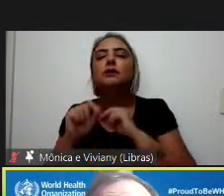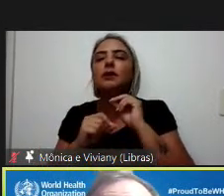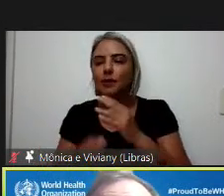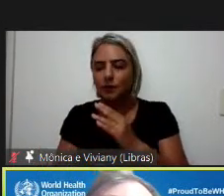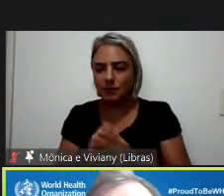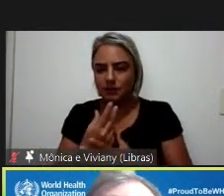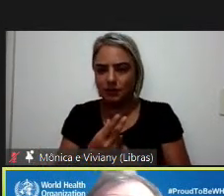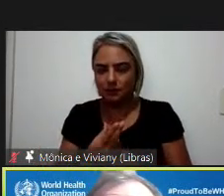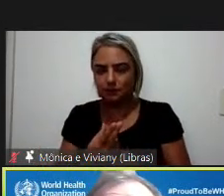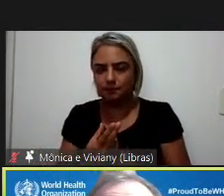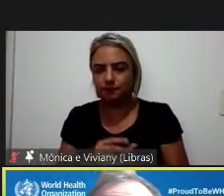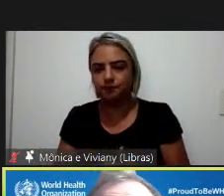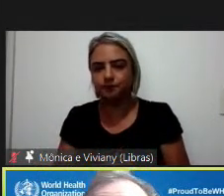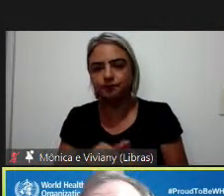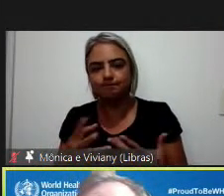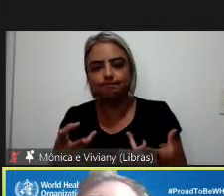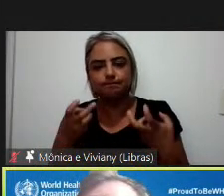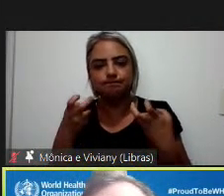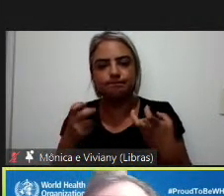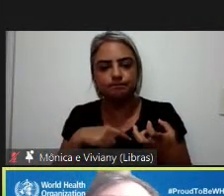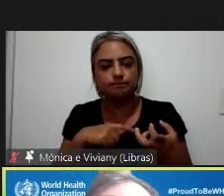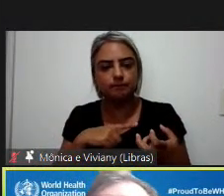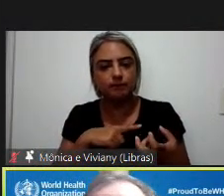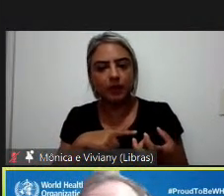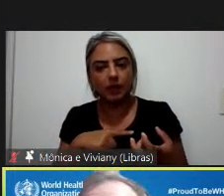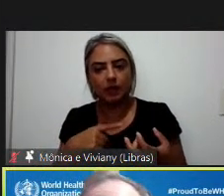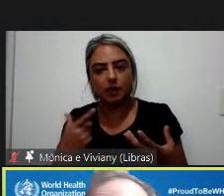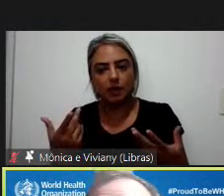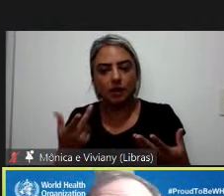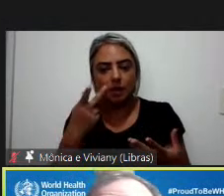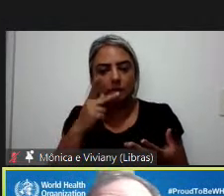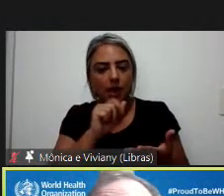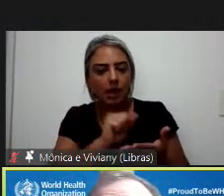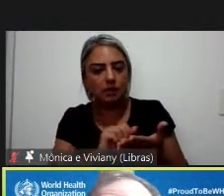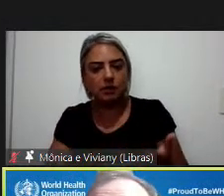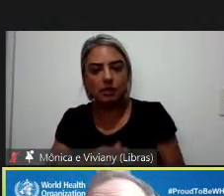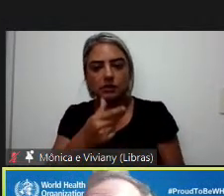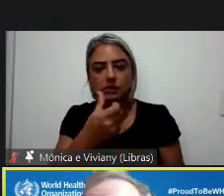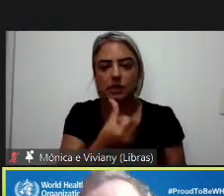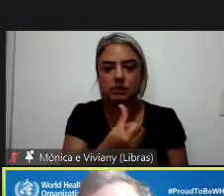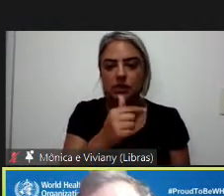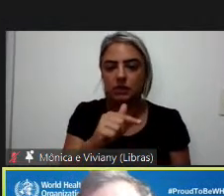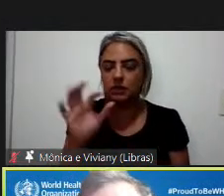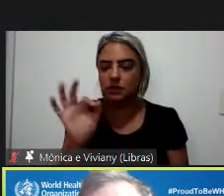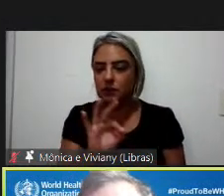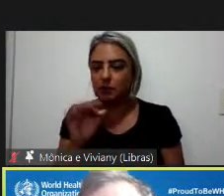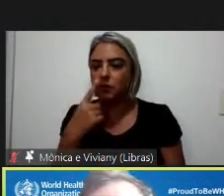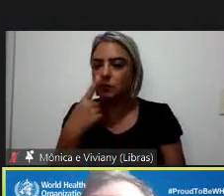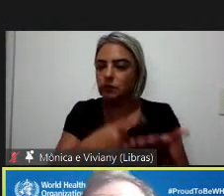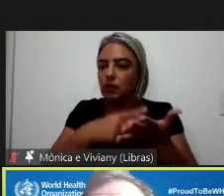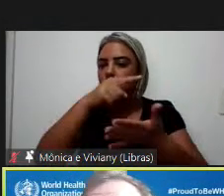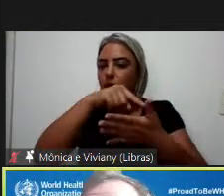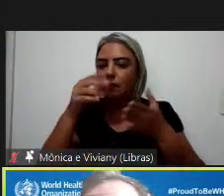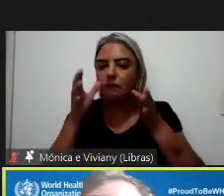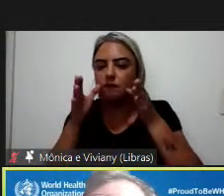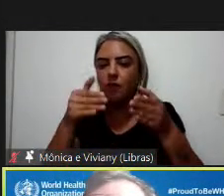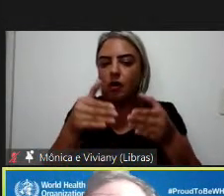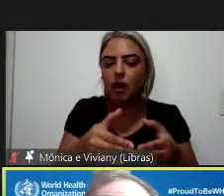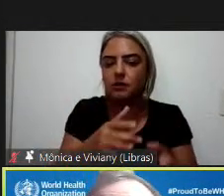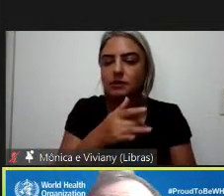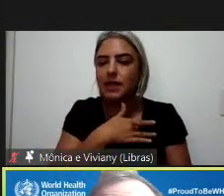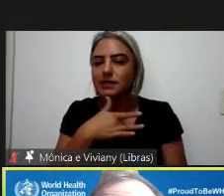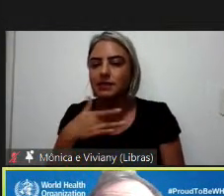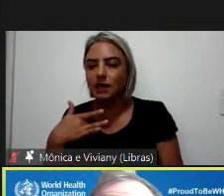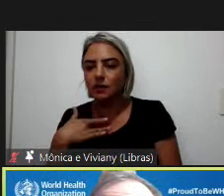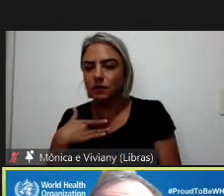our calls to action? 67% of the new N4G commitments focused on health, and you